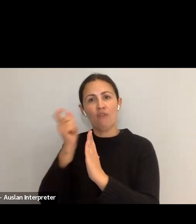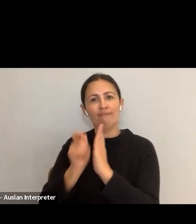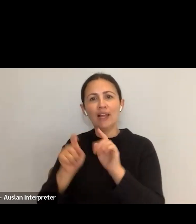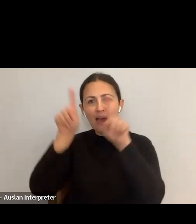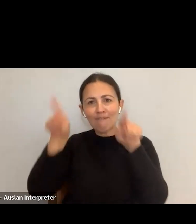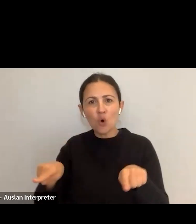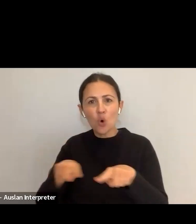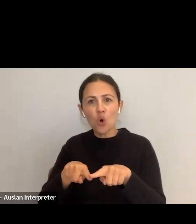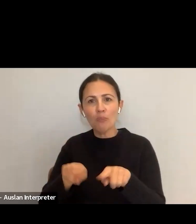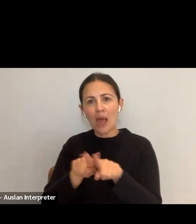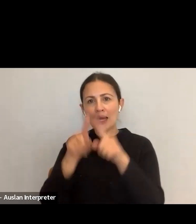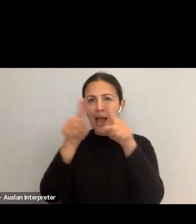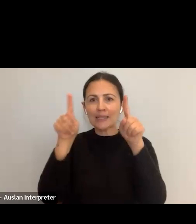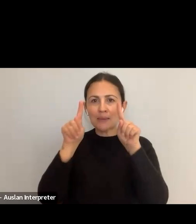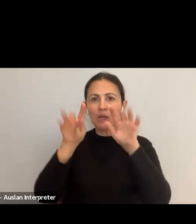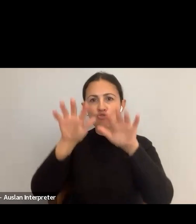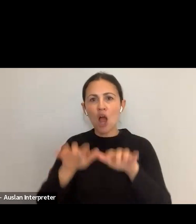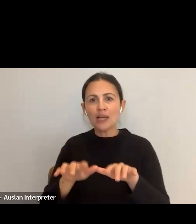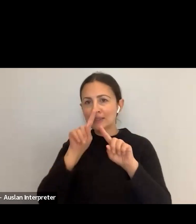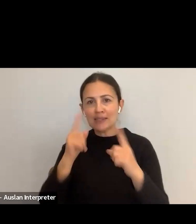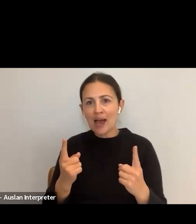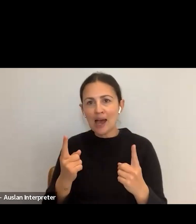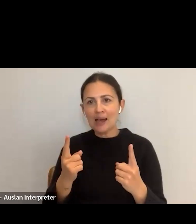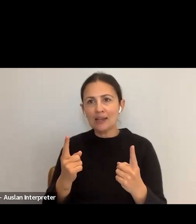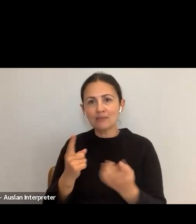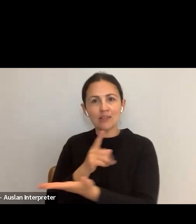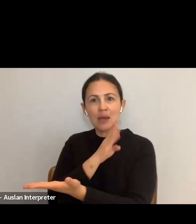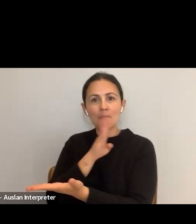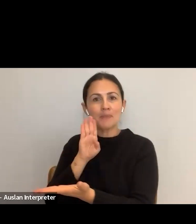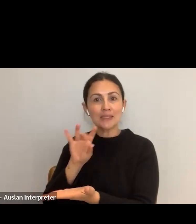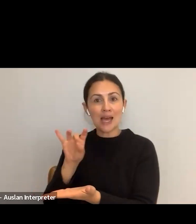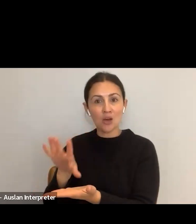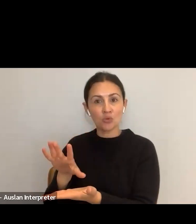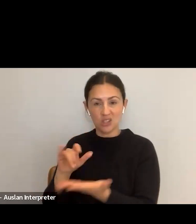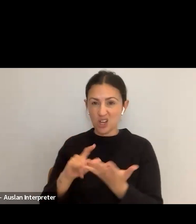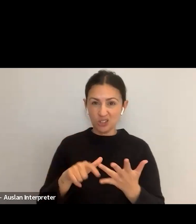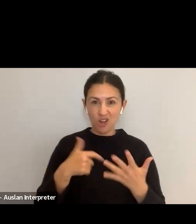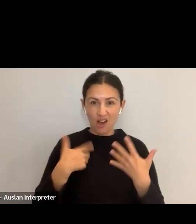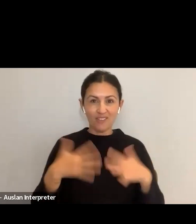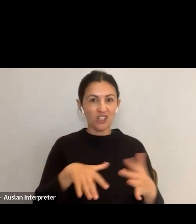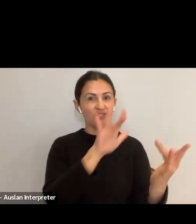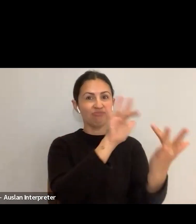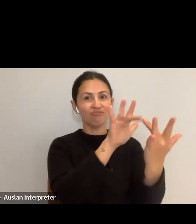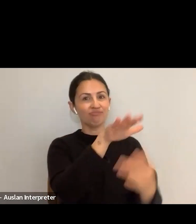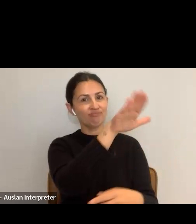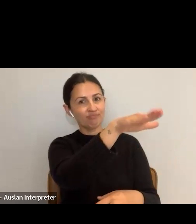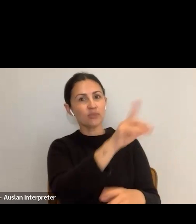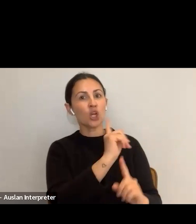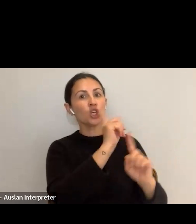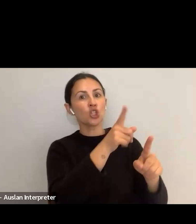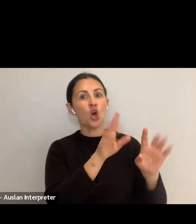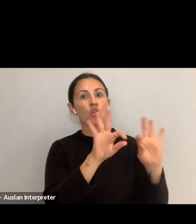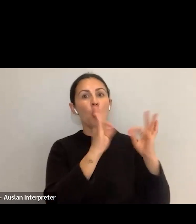writer per se exists as a thing to be able to contract, you have already created an uneven playing